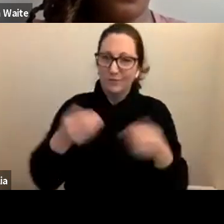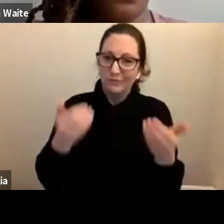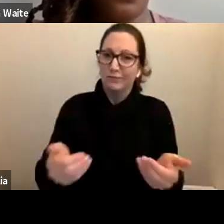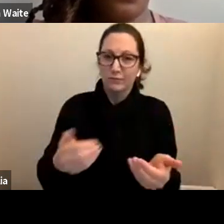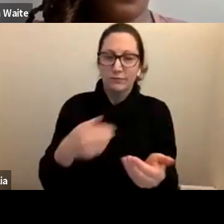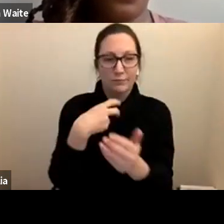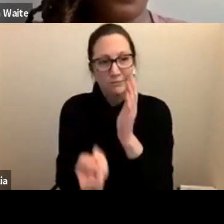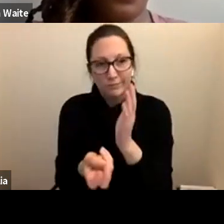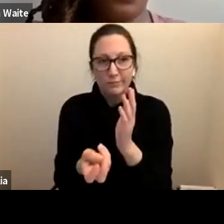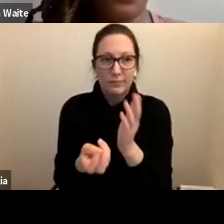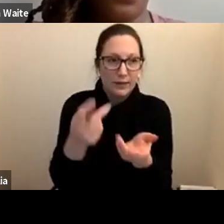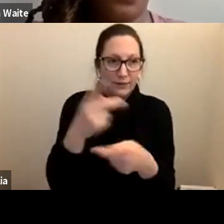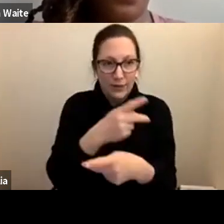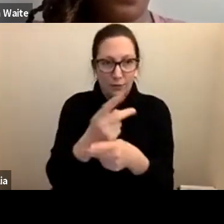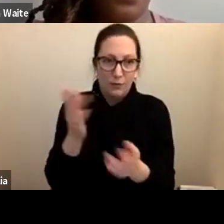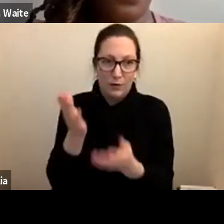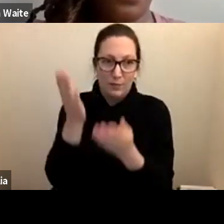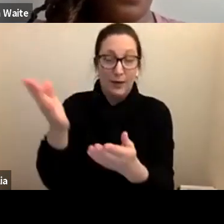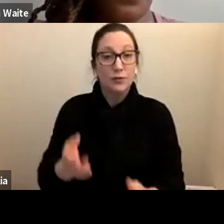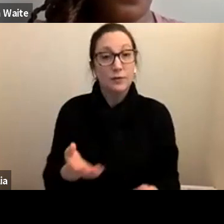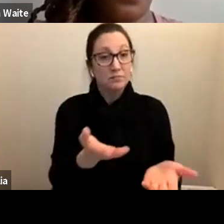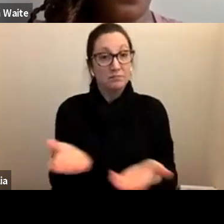hearing what folks have to say.